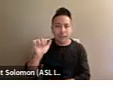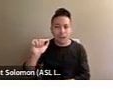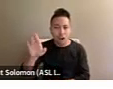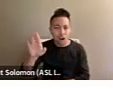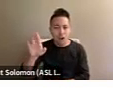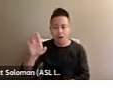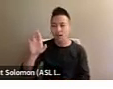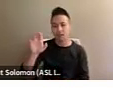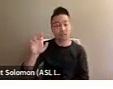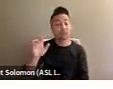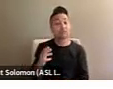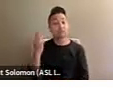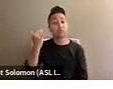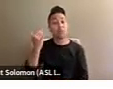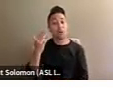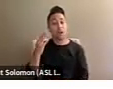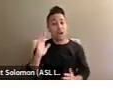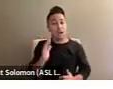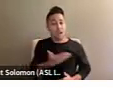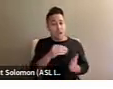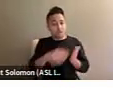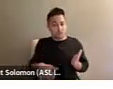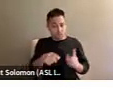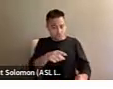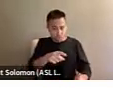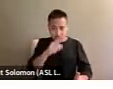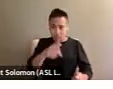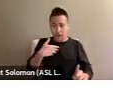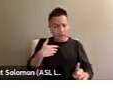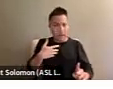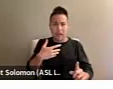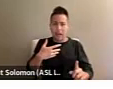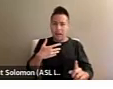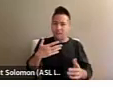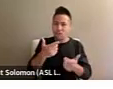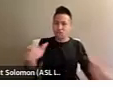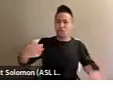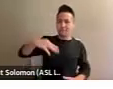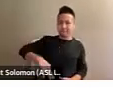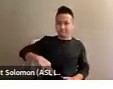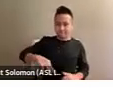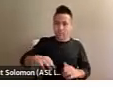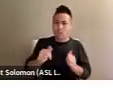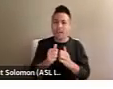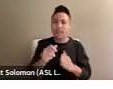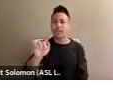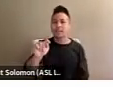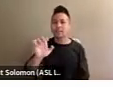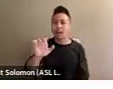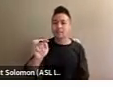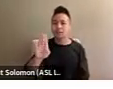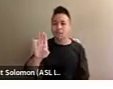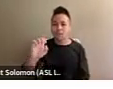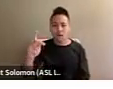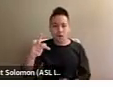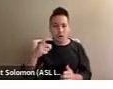have an impact from textbook costs. And this graphic, which comes from the